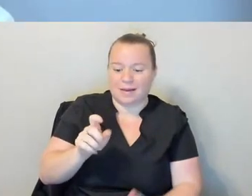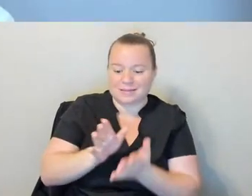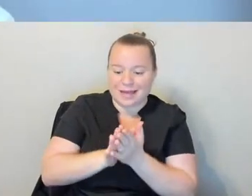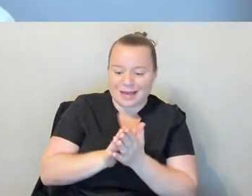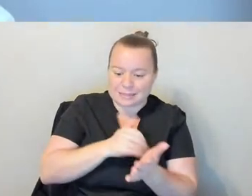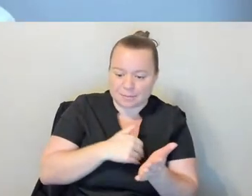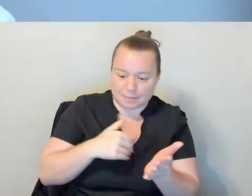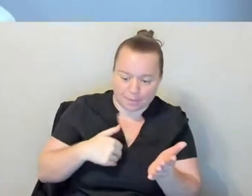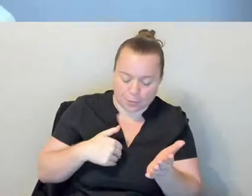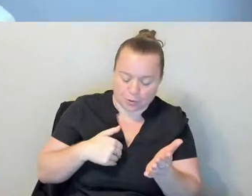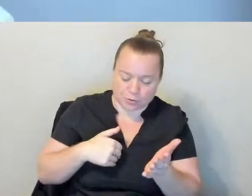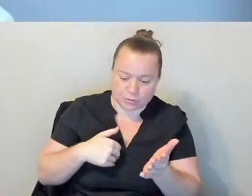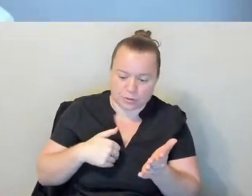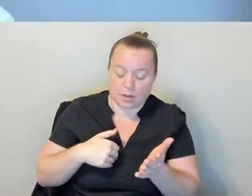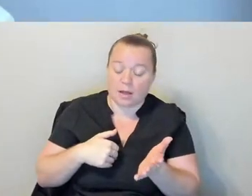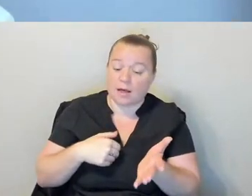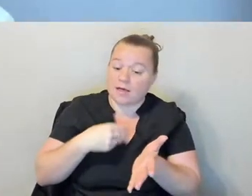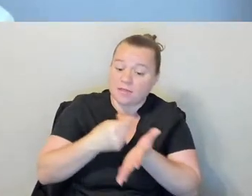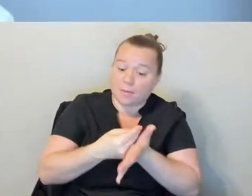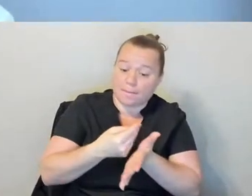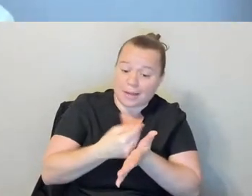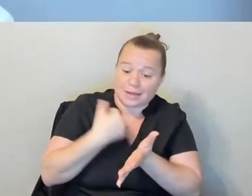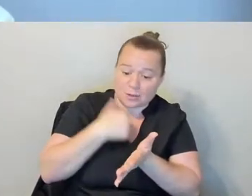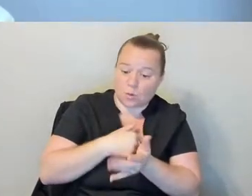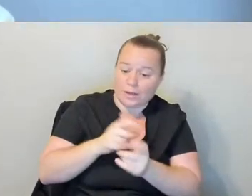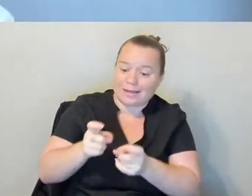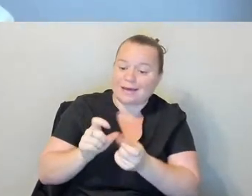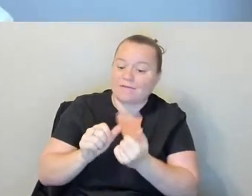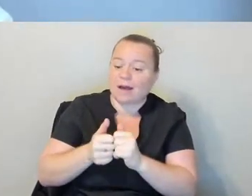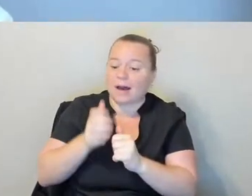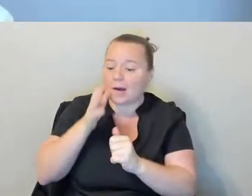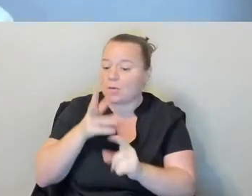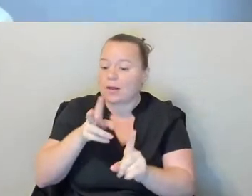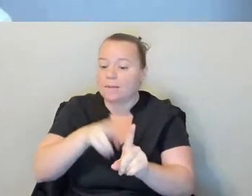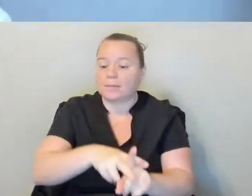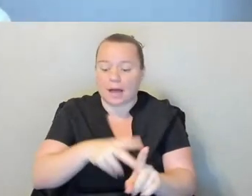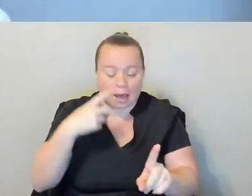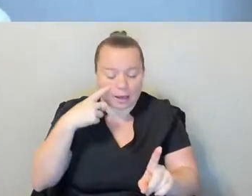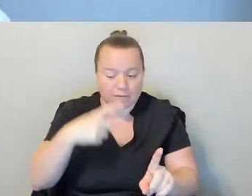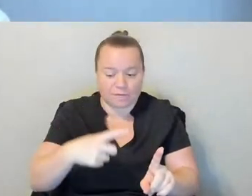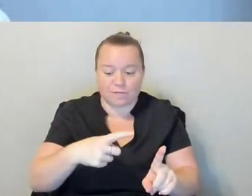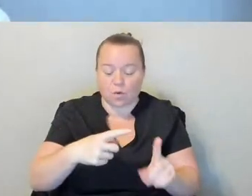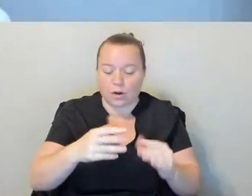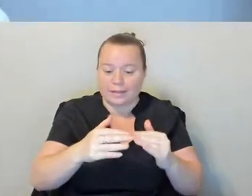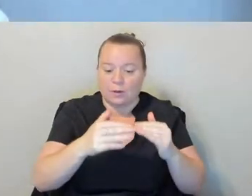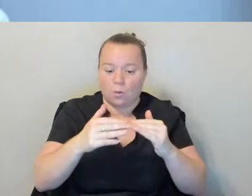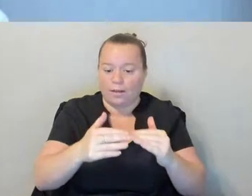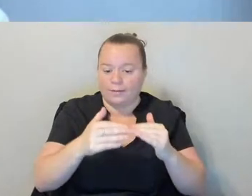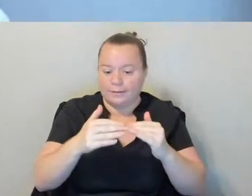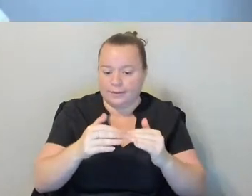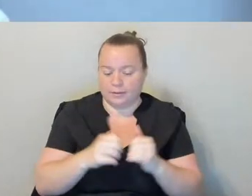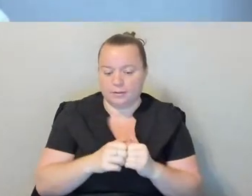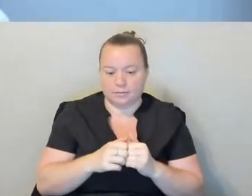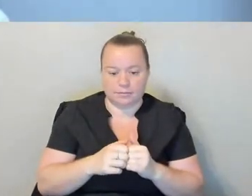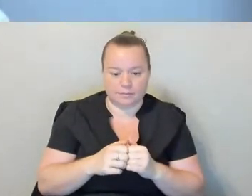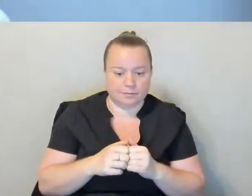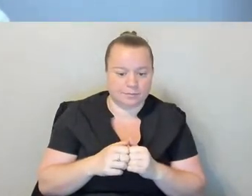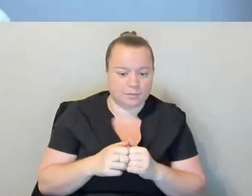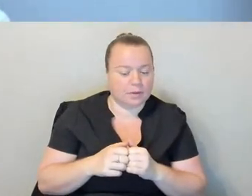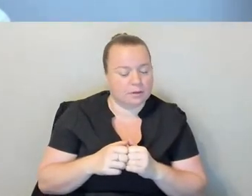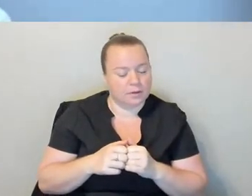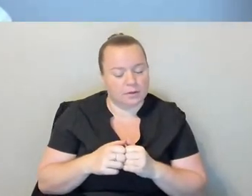measures financed by the IRAP will apply the principle of gender equality. And I would say that for the historical dimension of